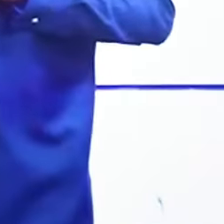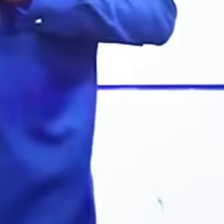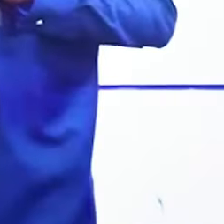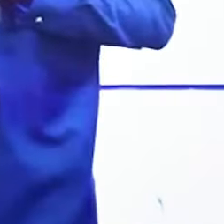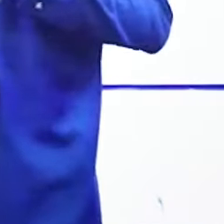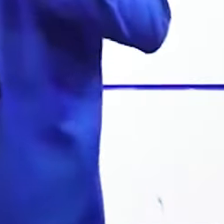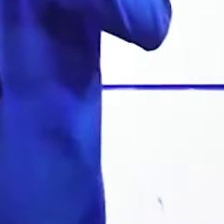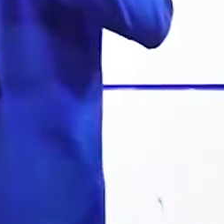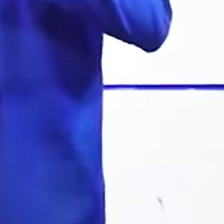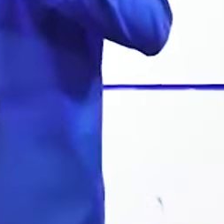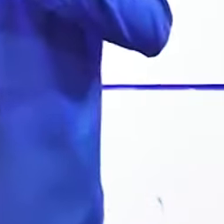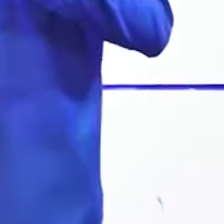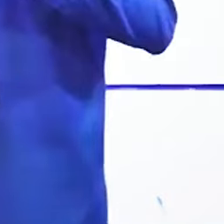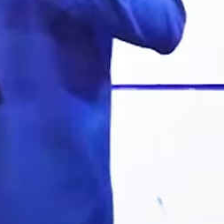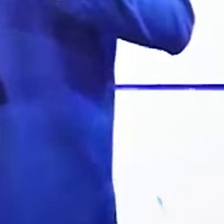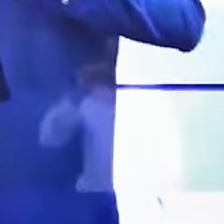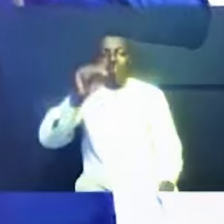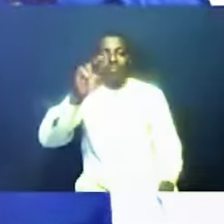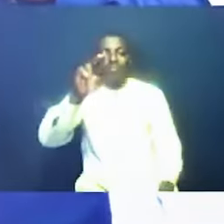verse